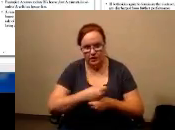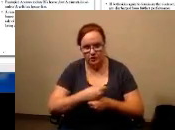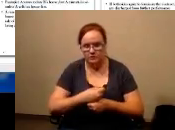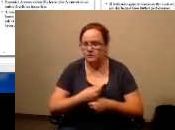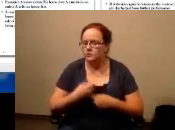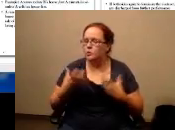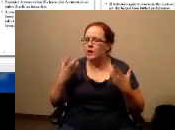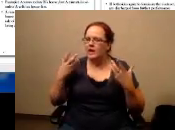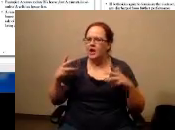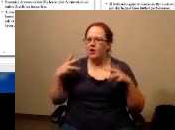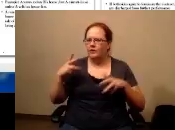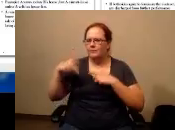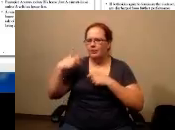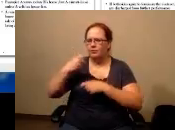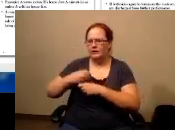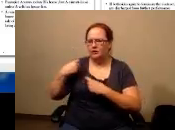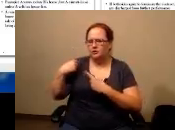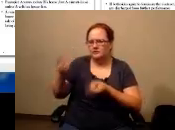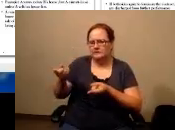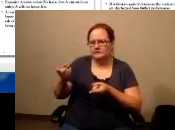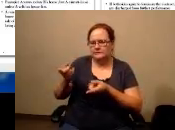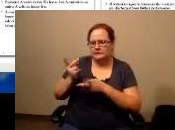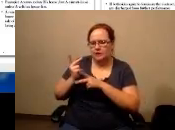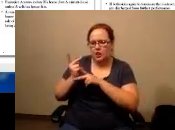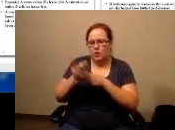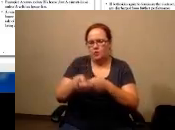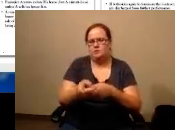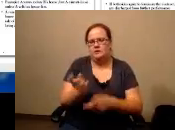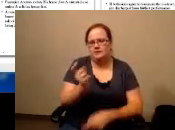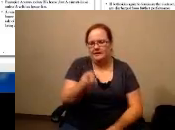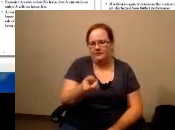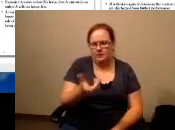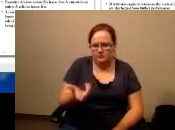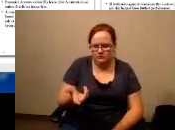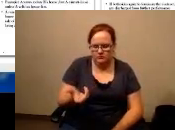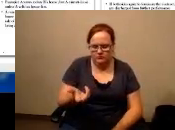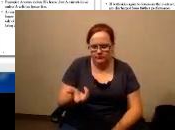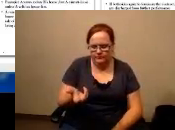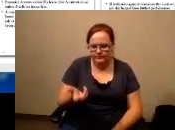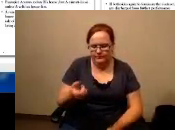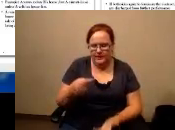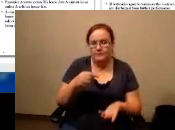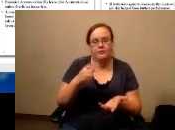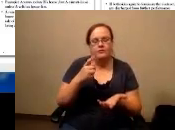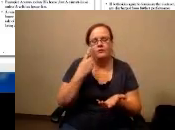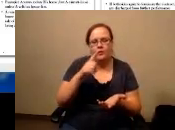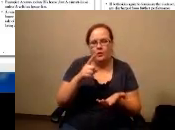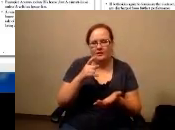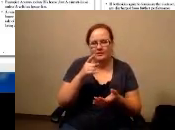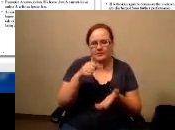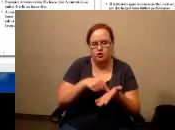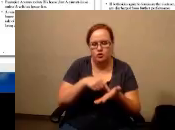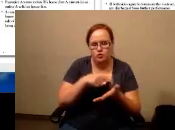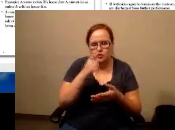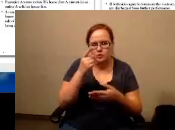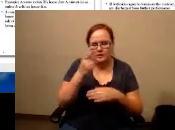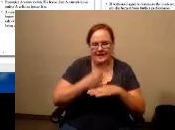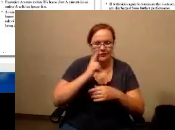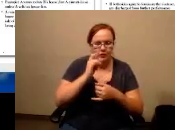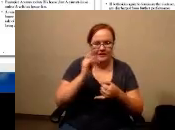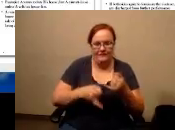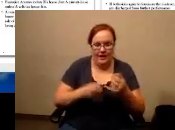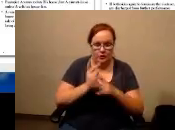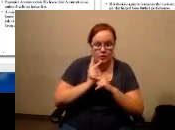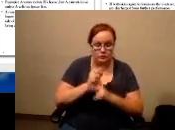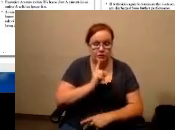years since any of the loans had been made. In other words, even the due date, for the final loan. And it was true. We